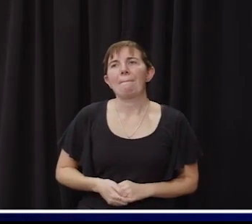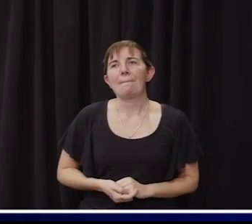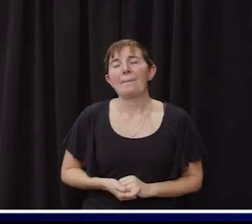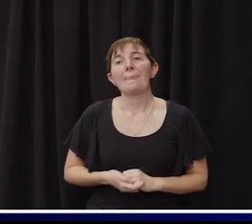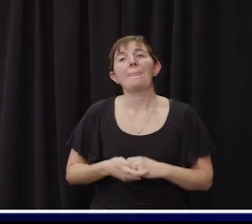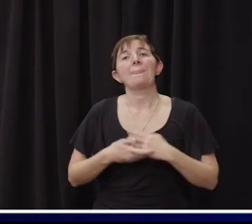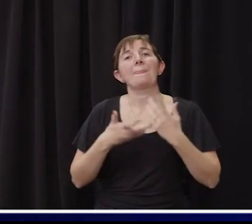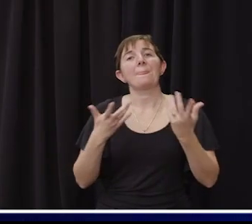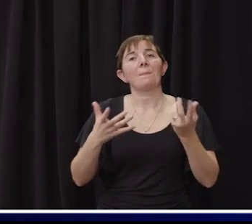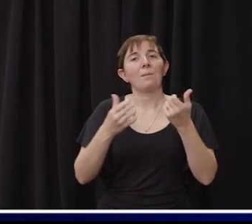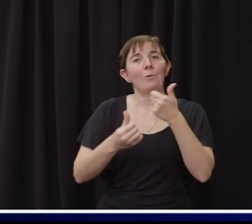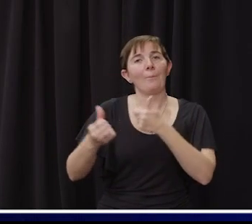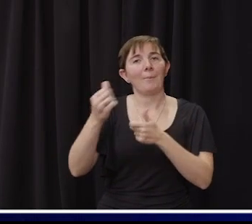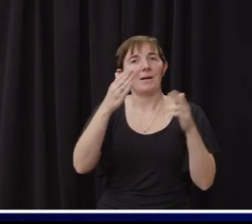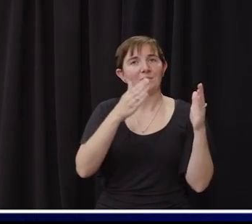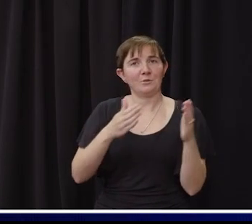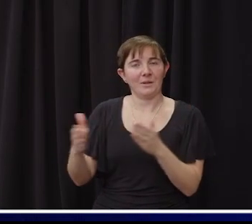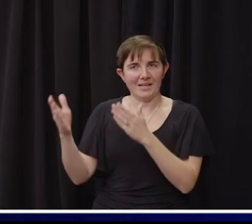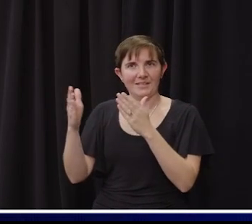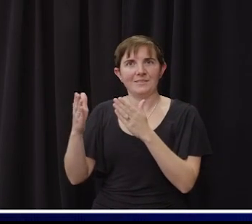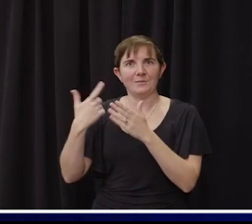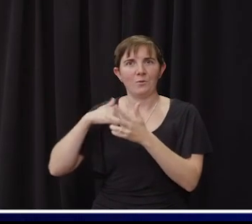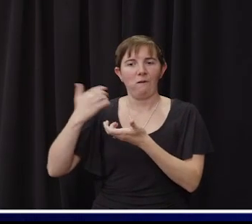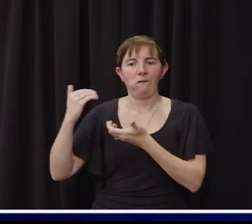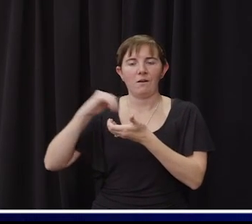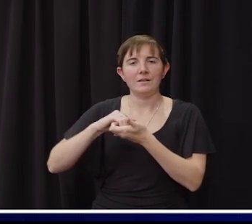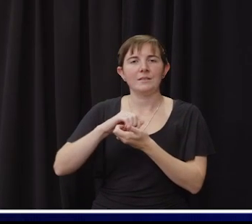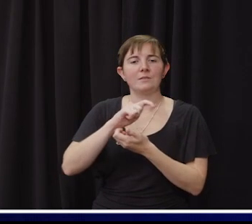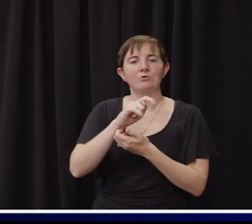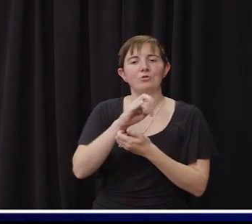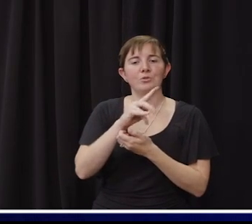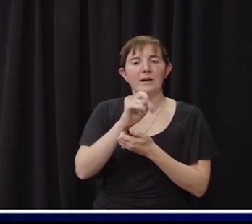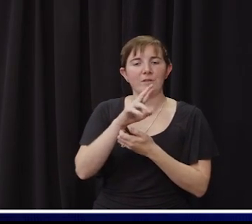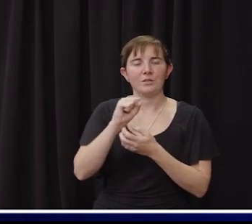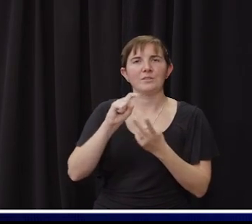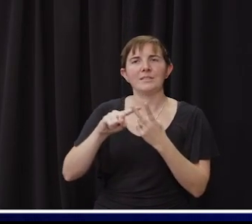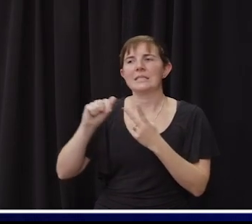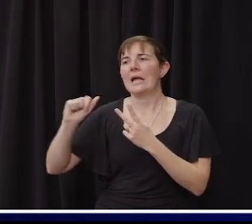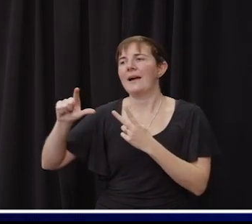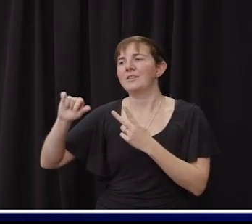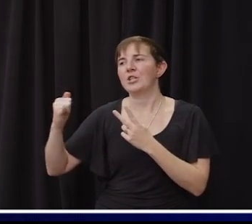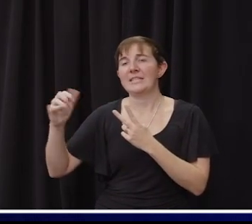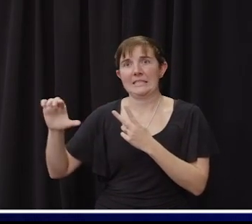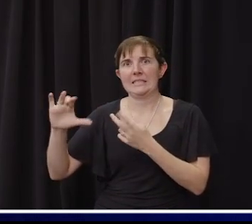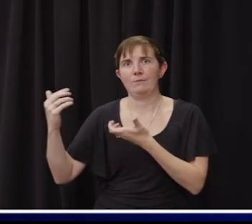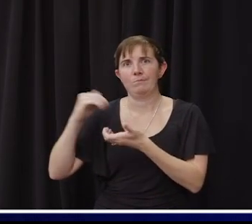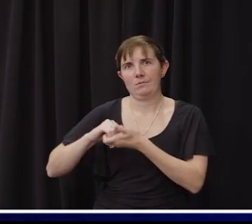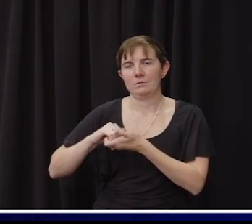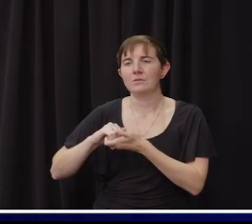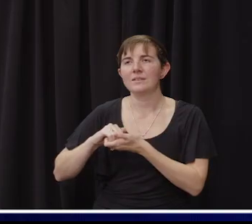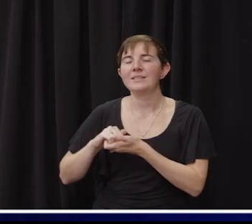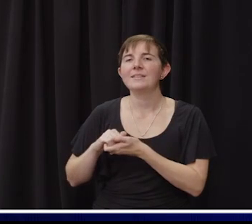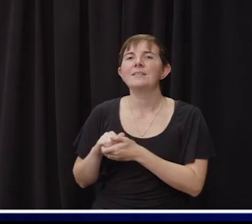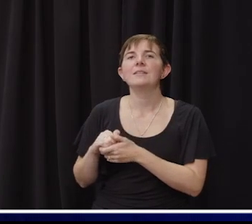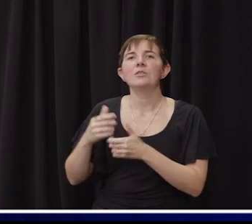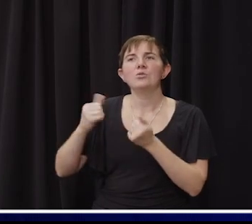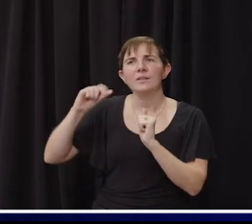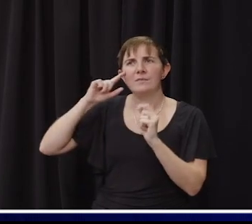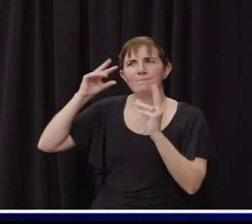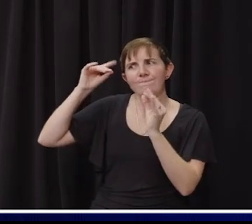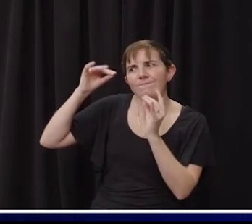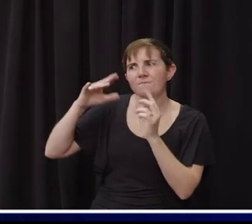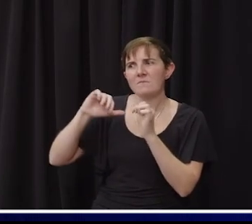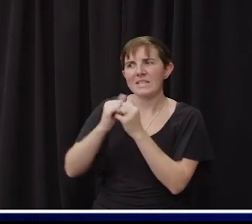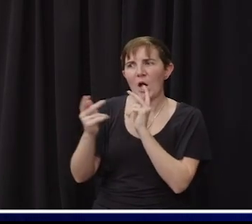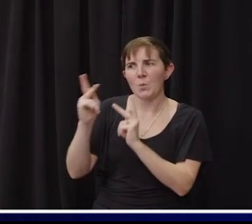So with the master plan, we partnered, Trivers and LJC worked on this, on really thinking about how